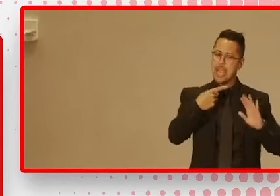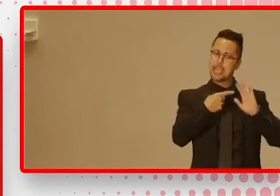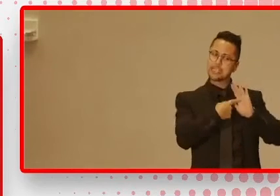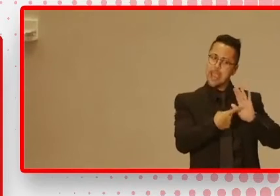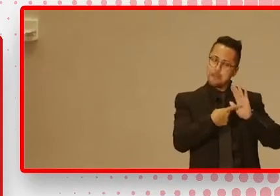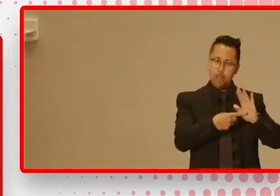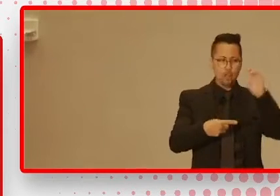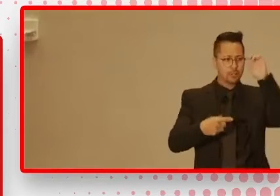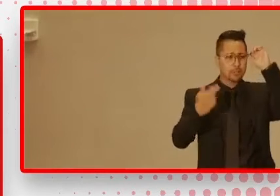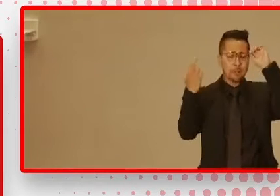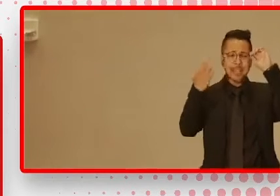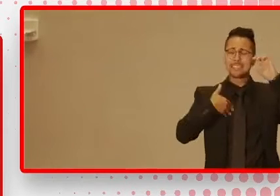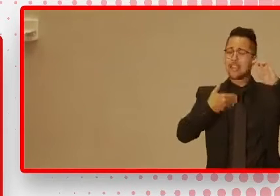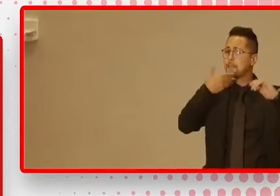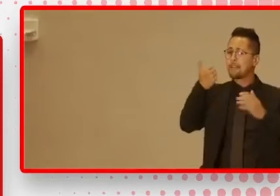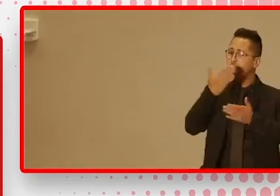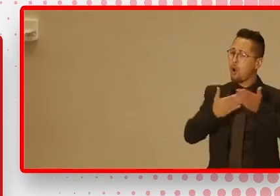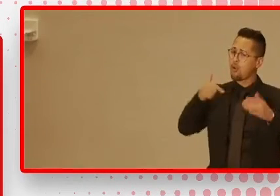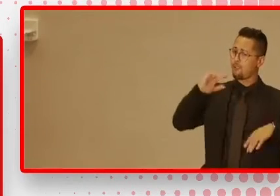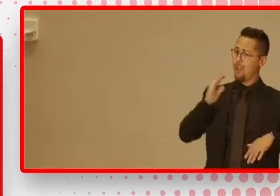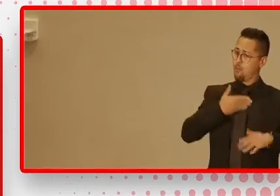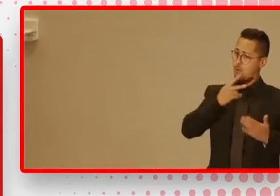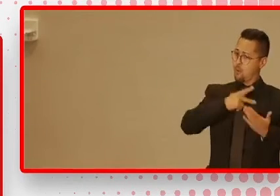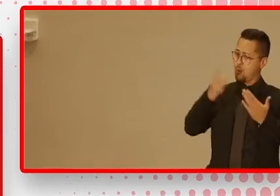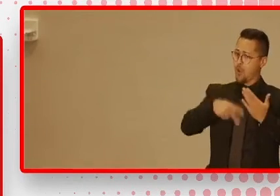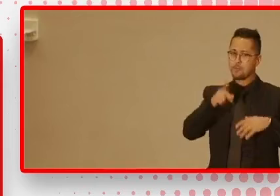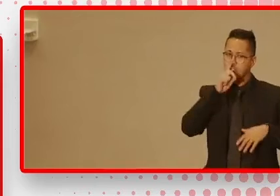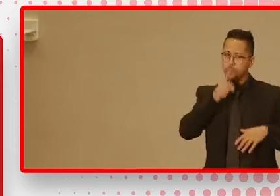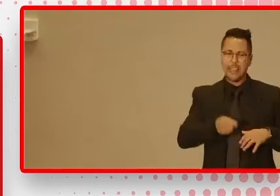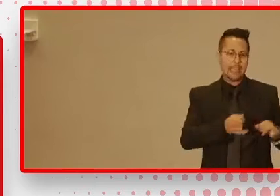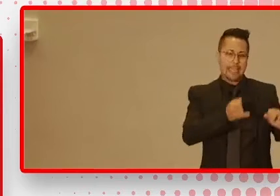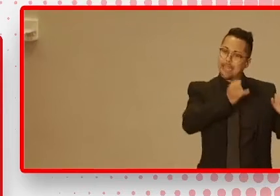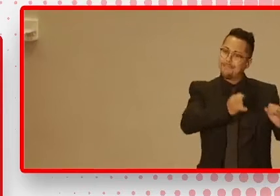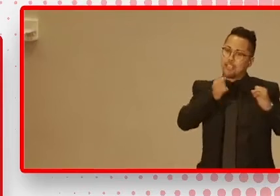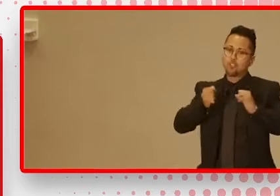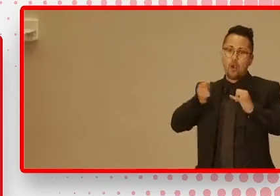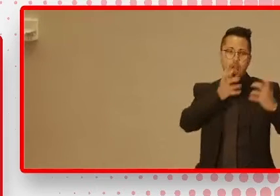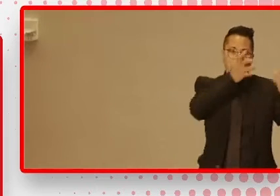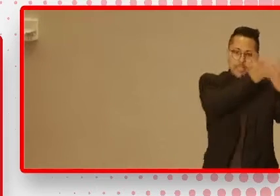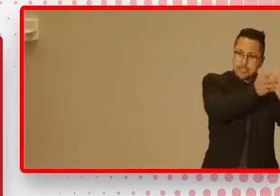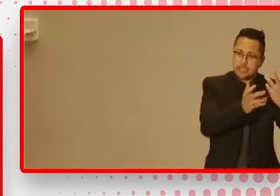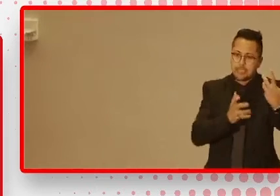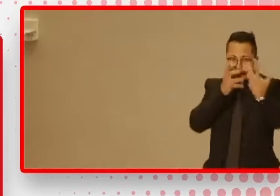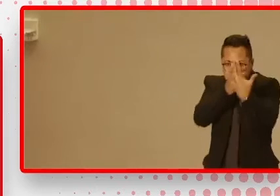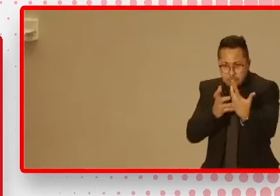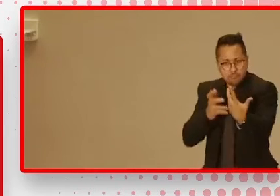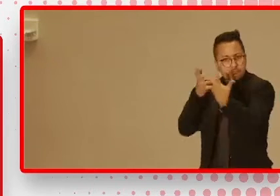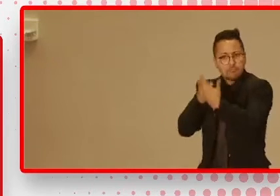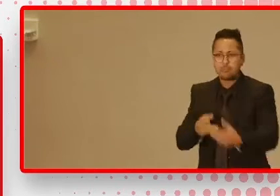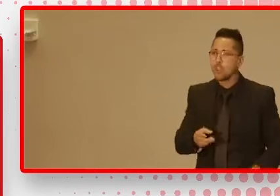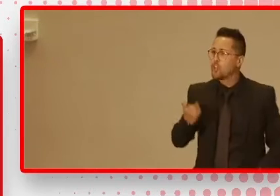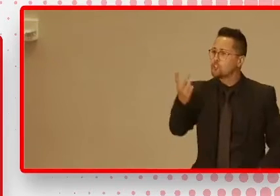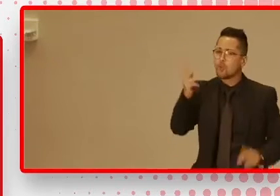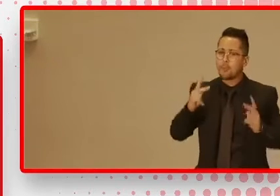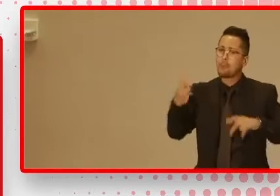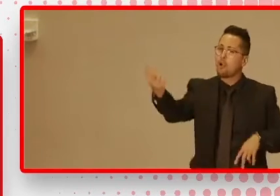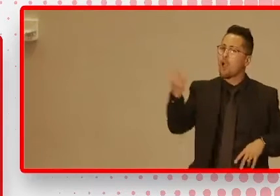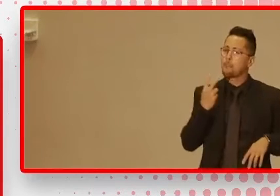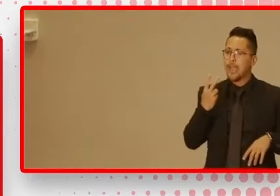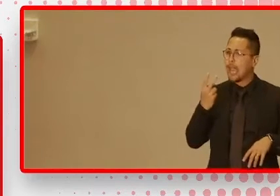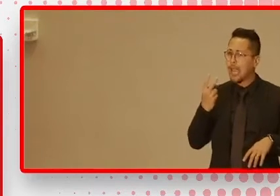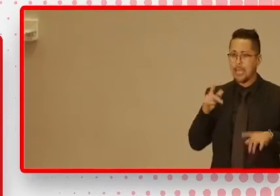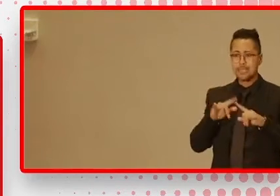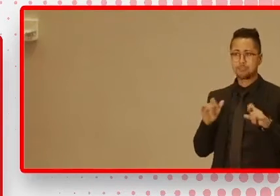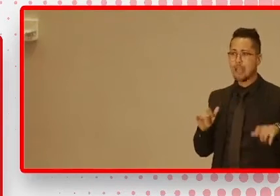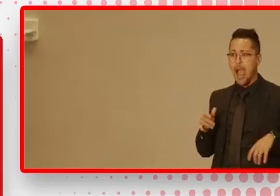the best part about our program, it is a very individualized program. Not two people walking in at the same time are